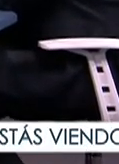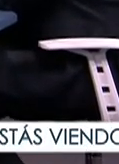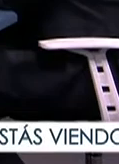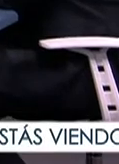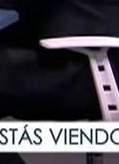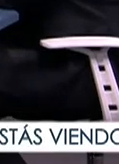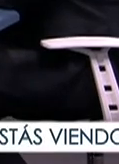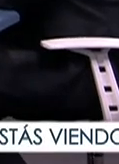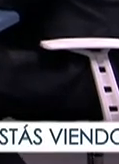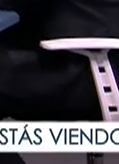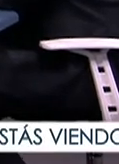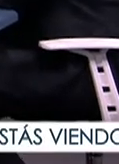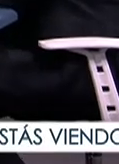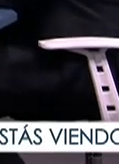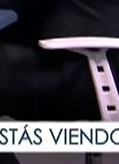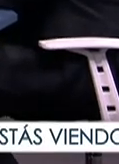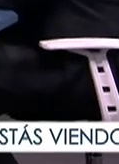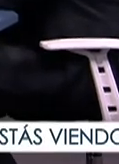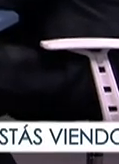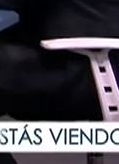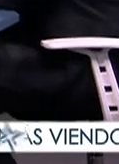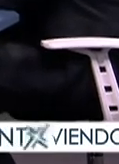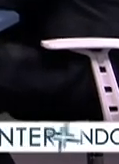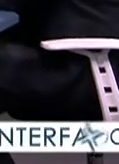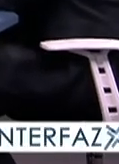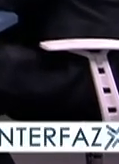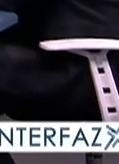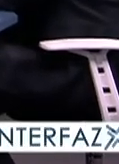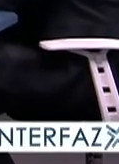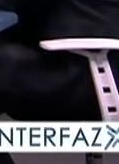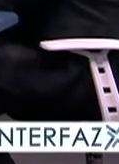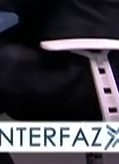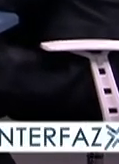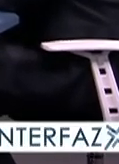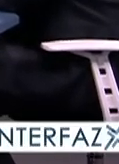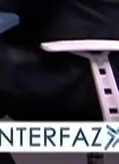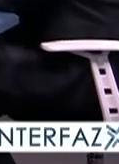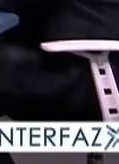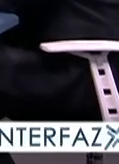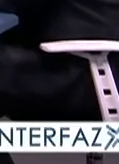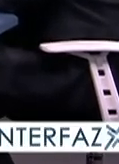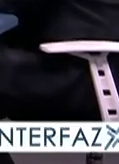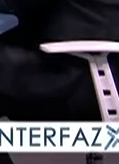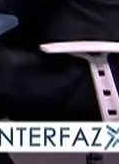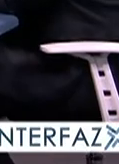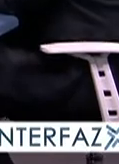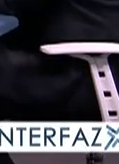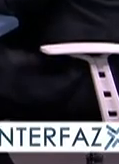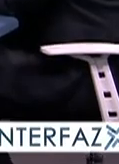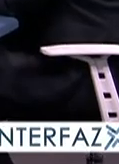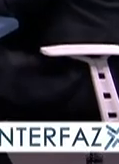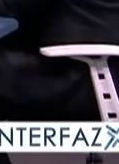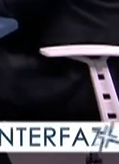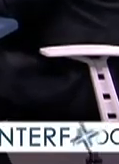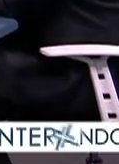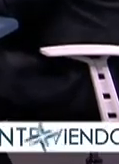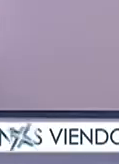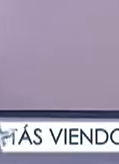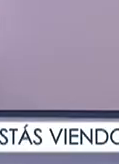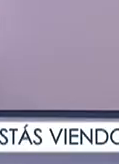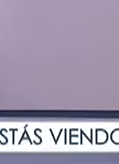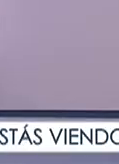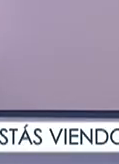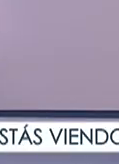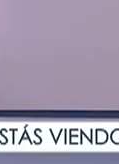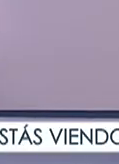And at this point, we have 1,000 video clips and 60 interviews. And a lot of these transcripts